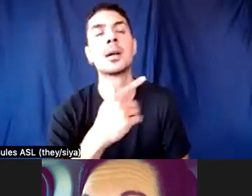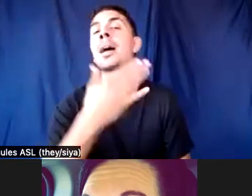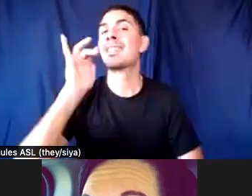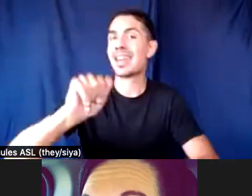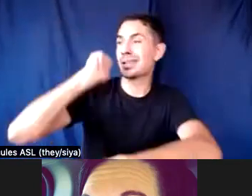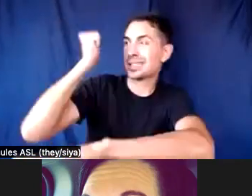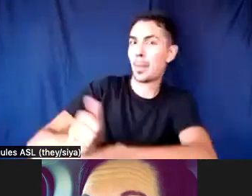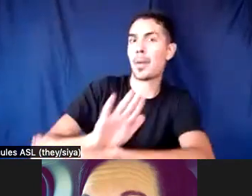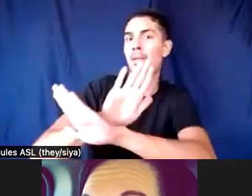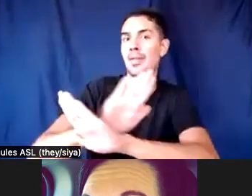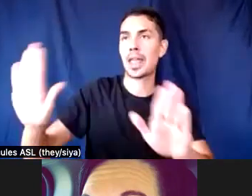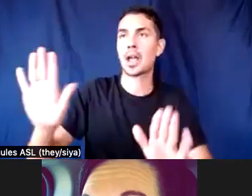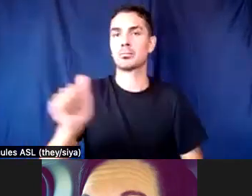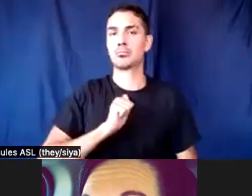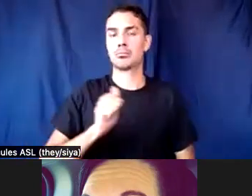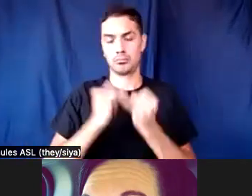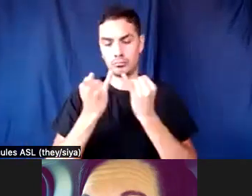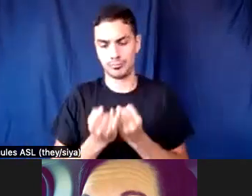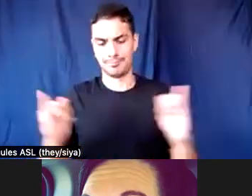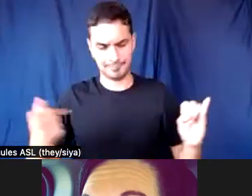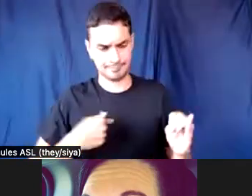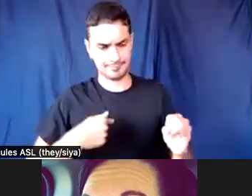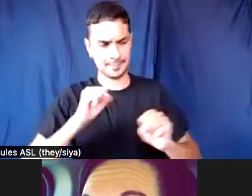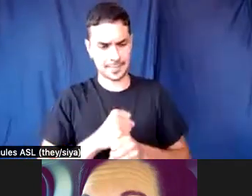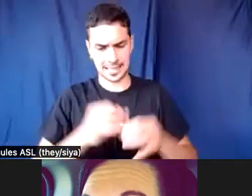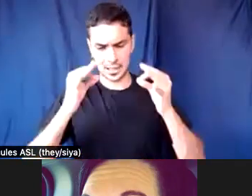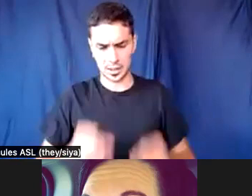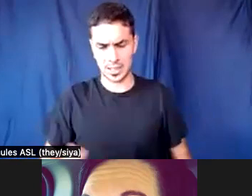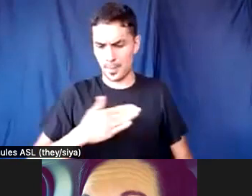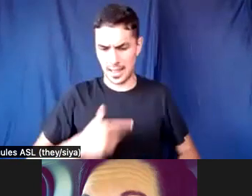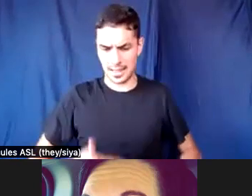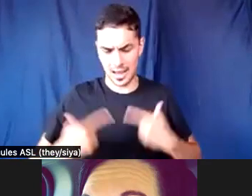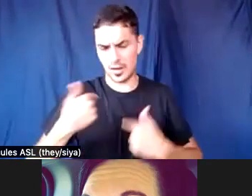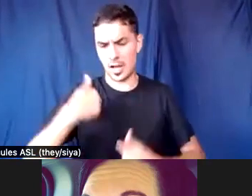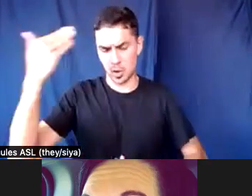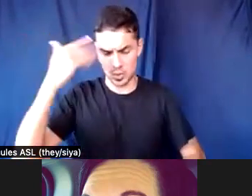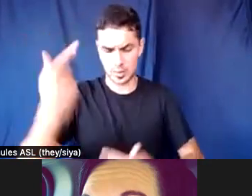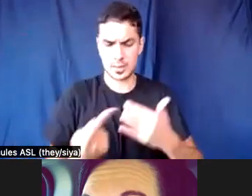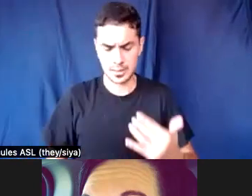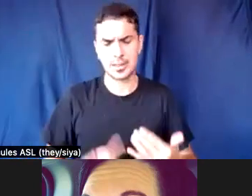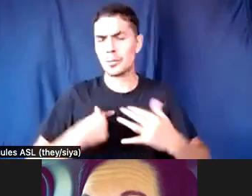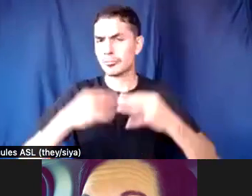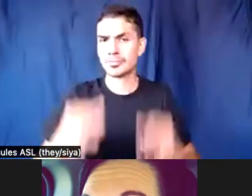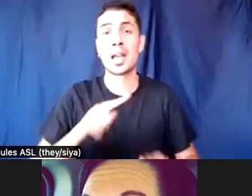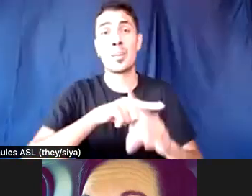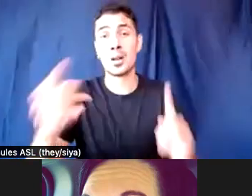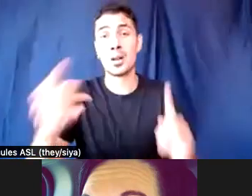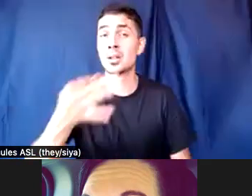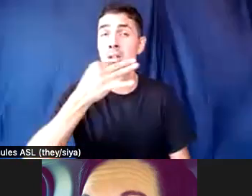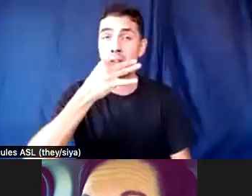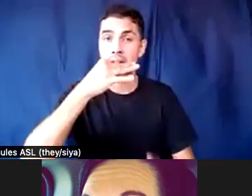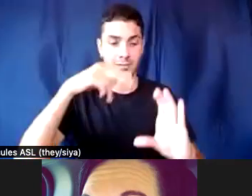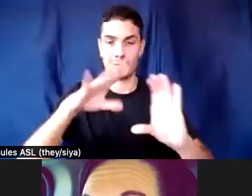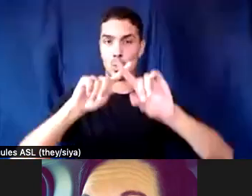their autonomy to make decisions as experts in their own lives. And when it comes to things like hoop jumping,